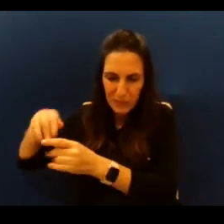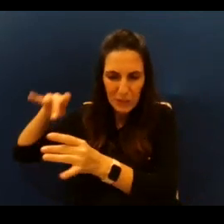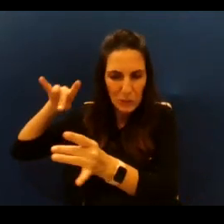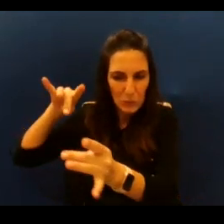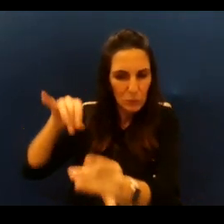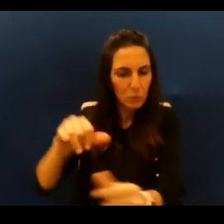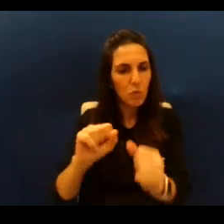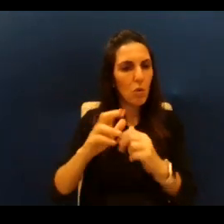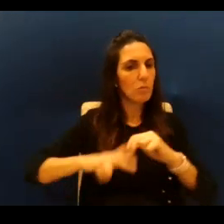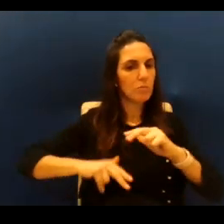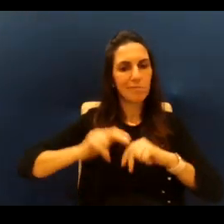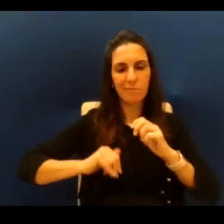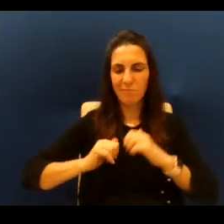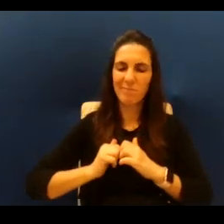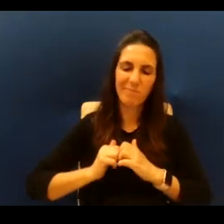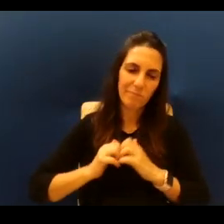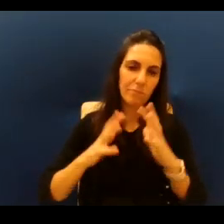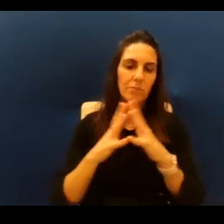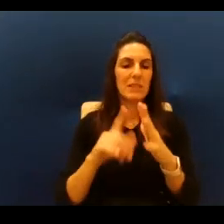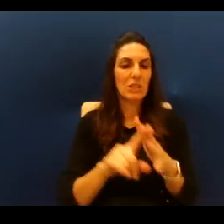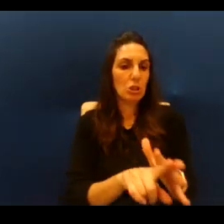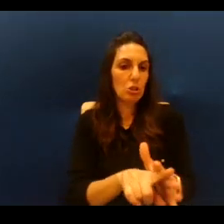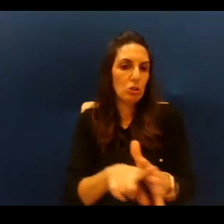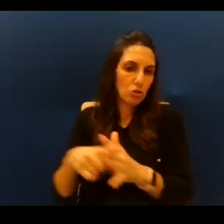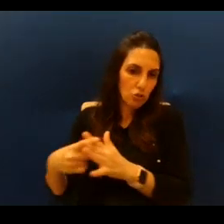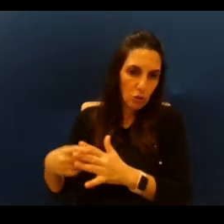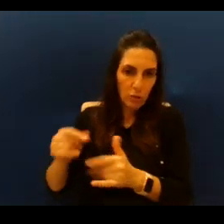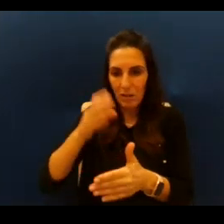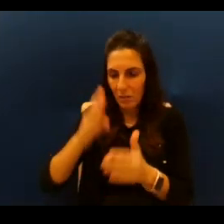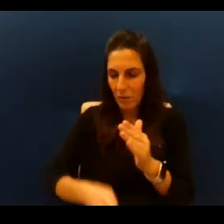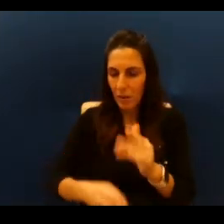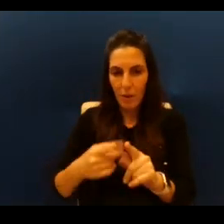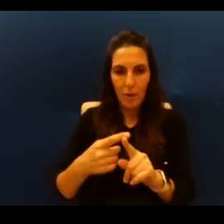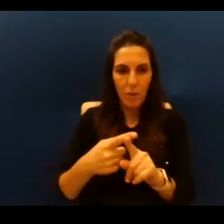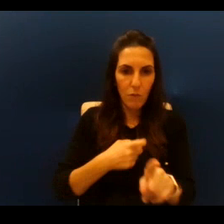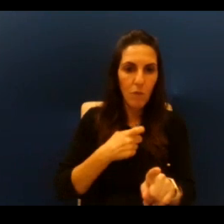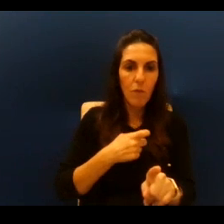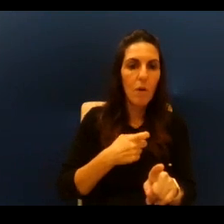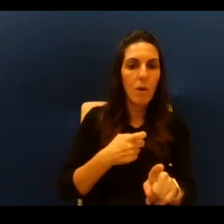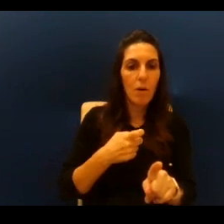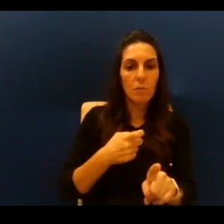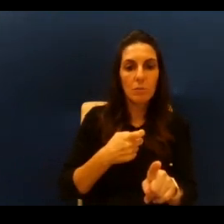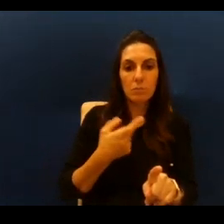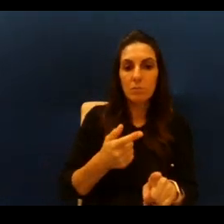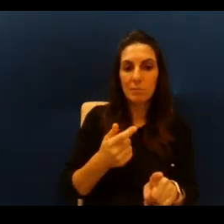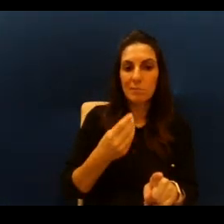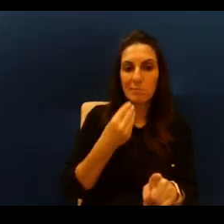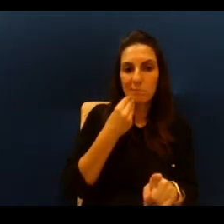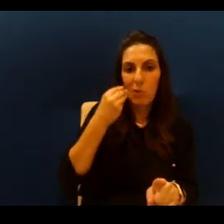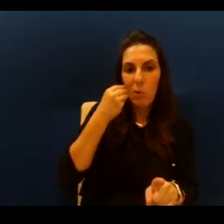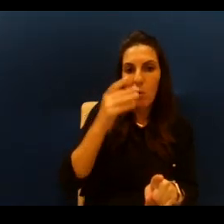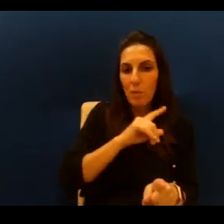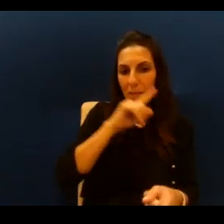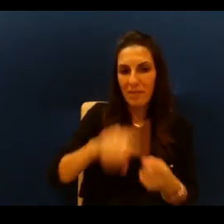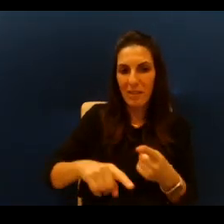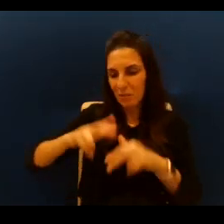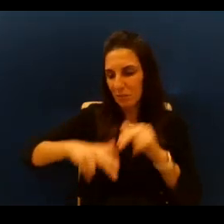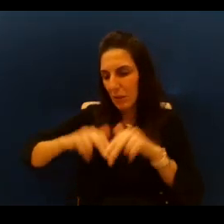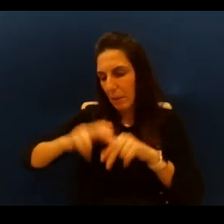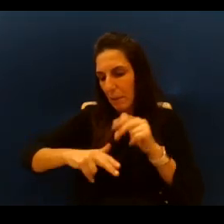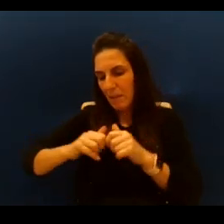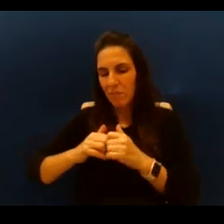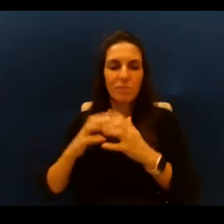can just commence and transition from residential to the commercial build out timely, so that you will save some money and